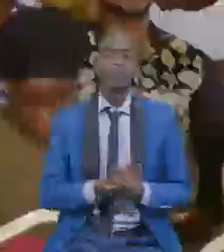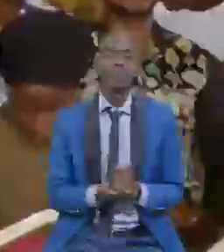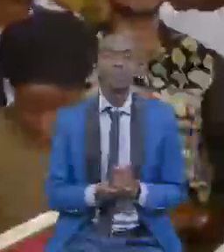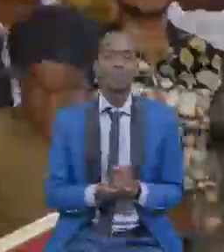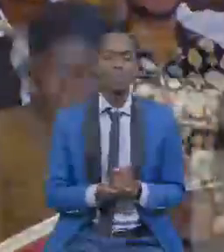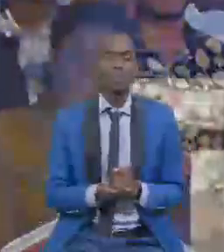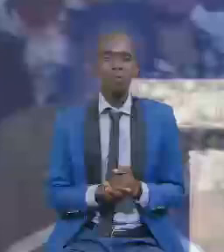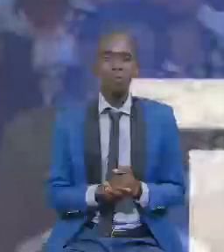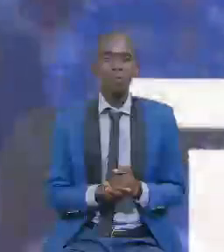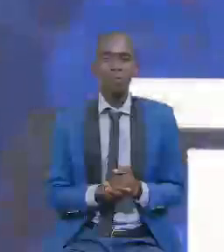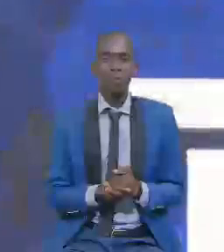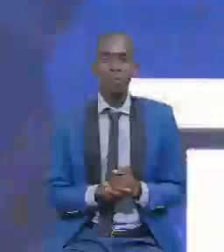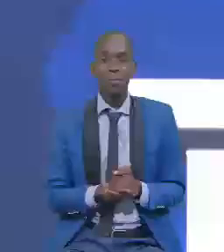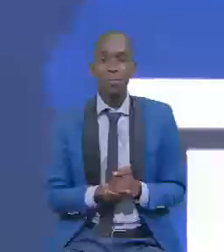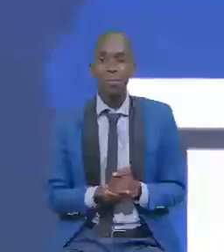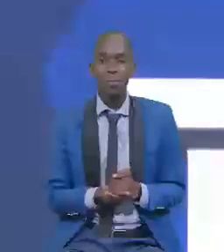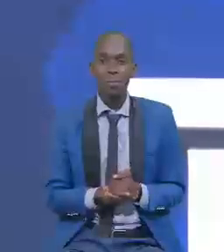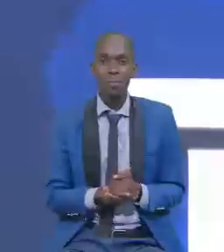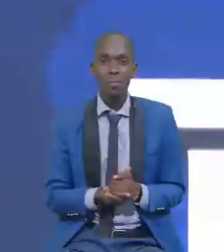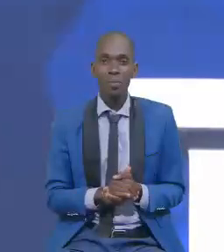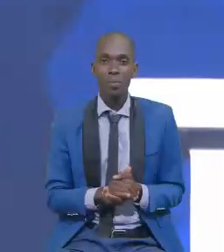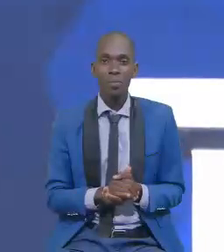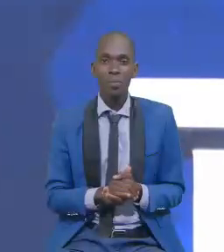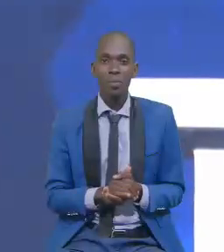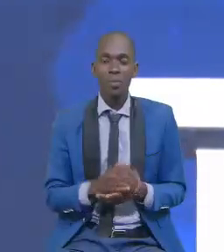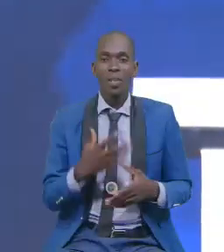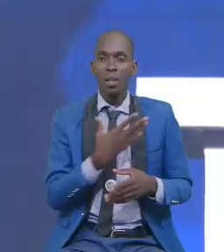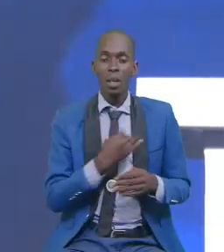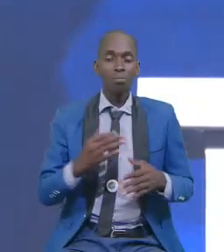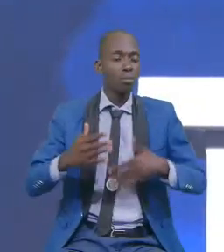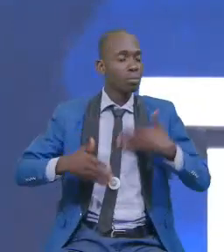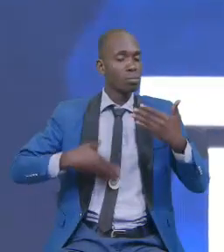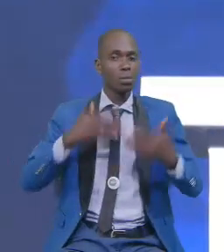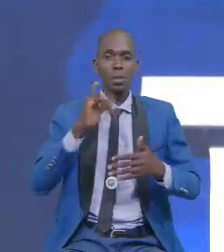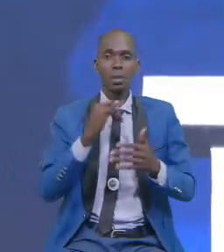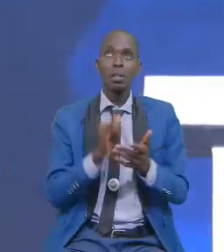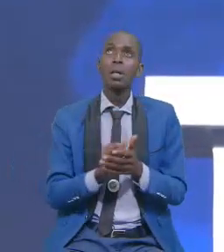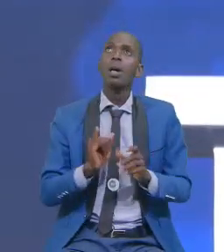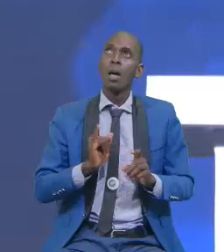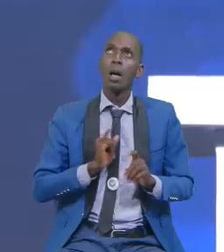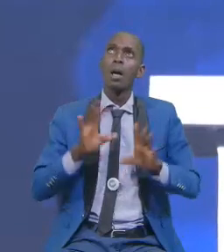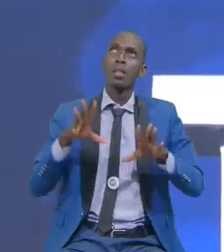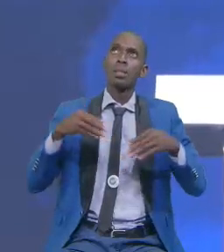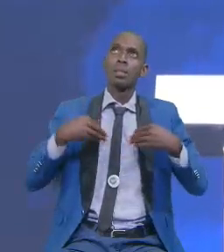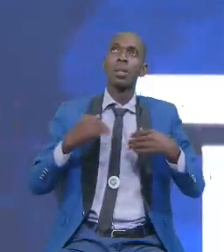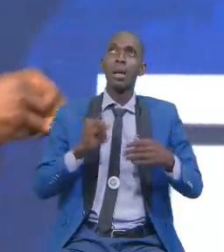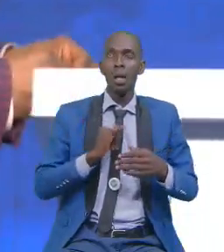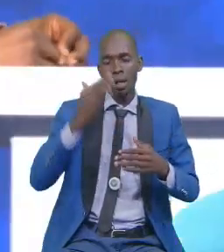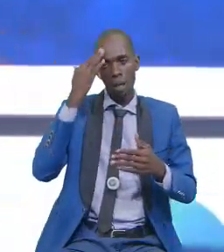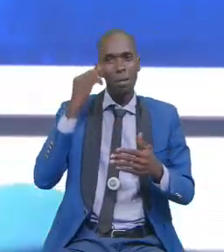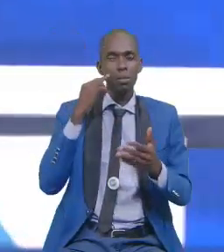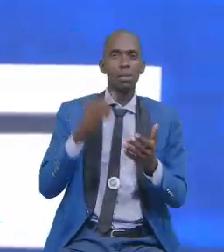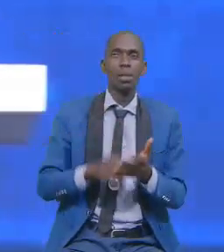Joyfully and happily, I accept, I acknowledge, I affirm,